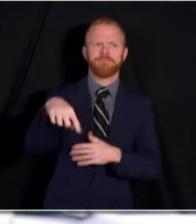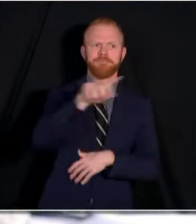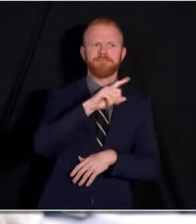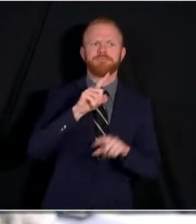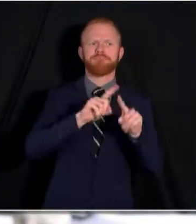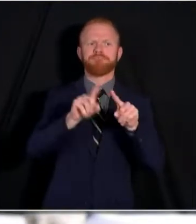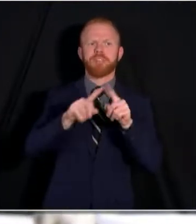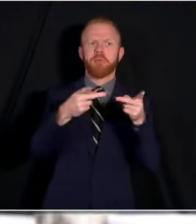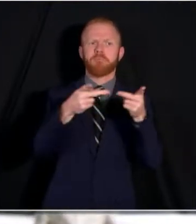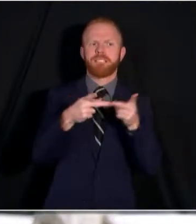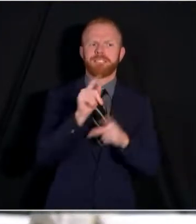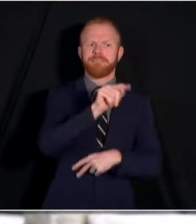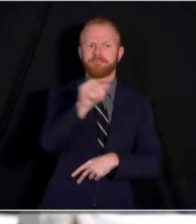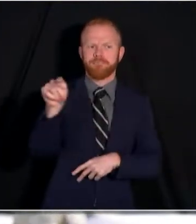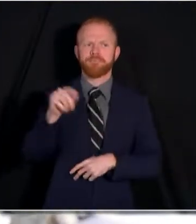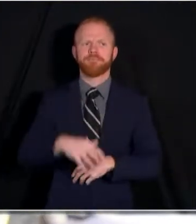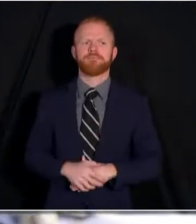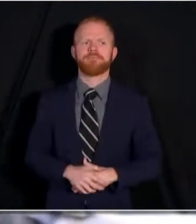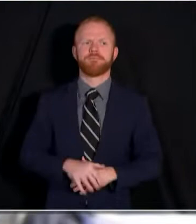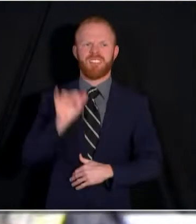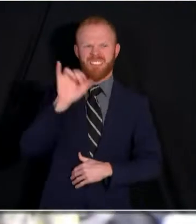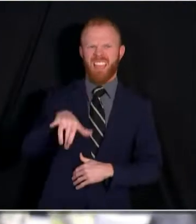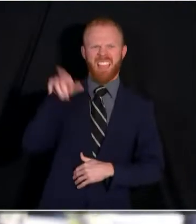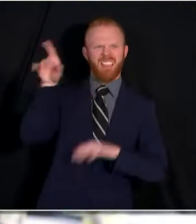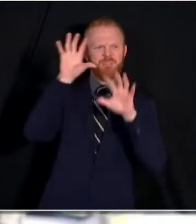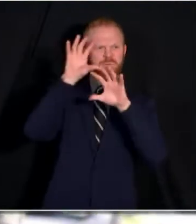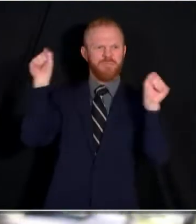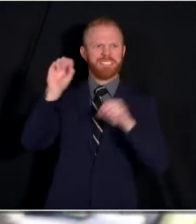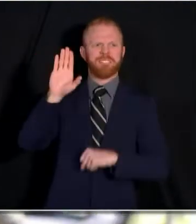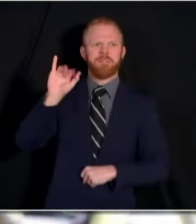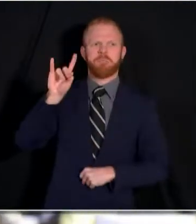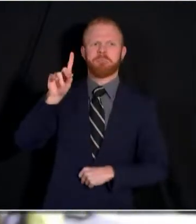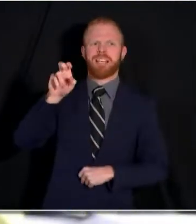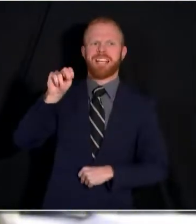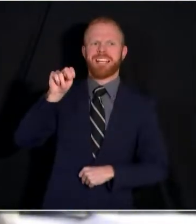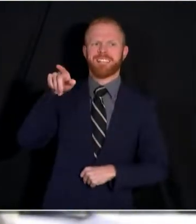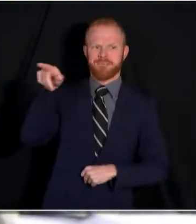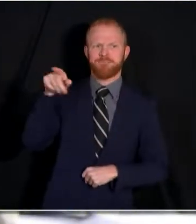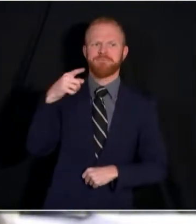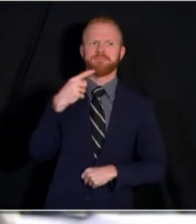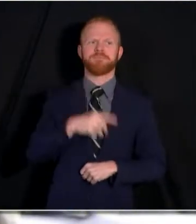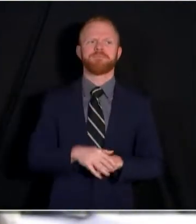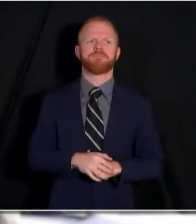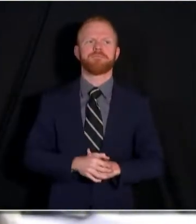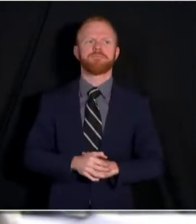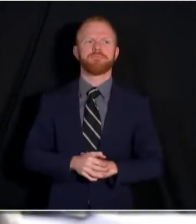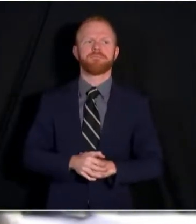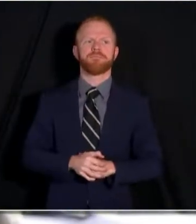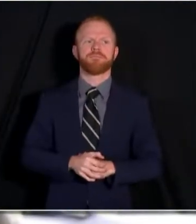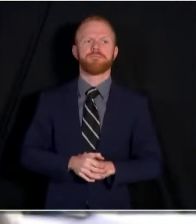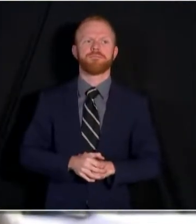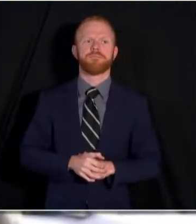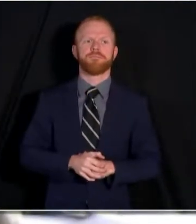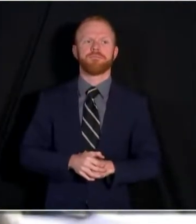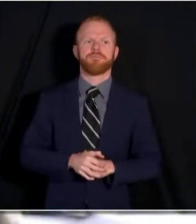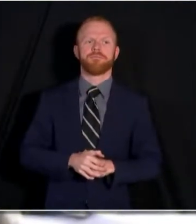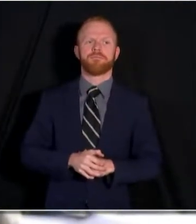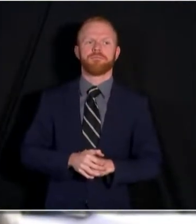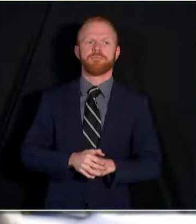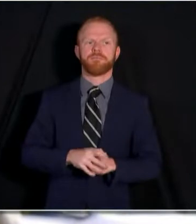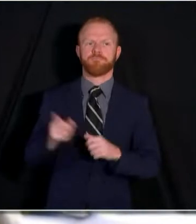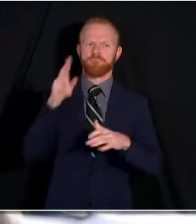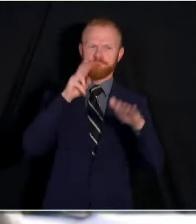Biden has done is set what the capability will be looking forward 3 weeks. And each